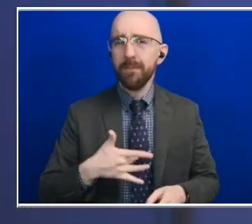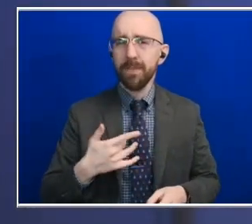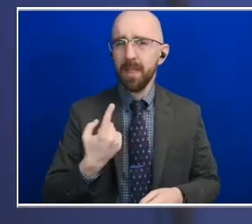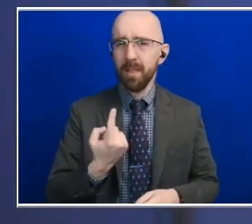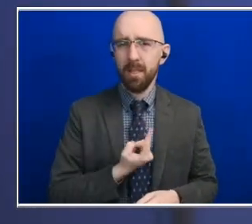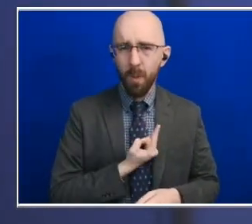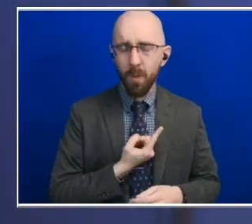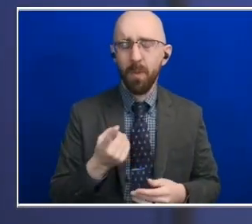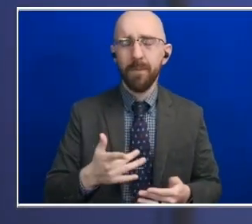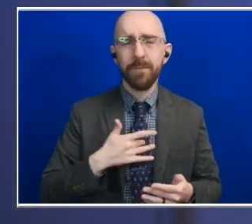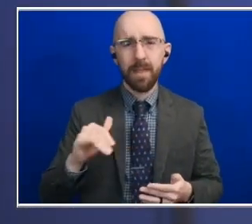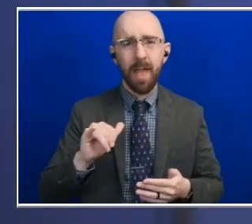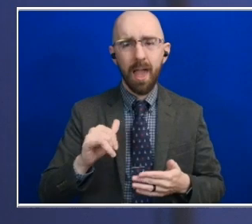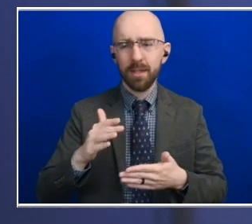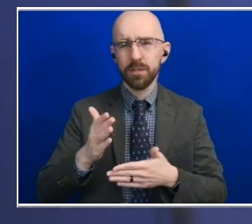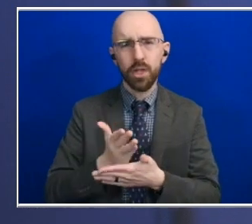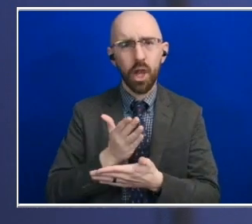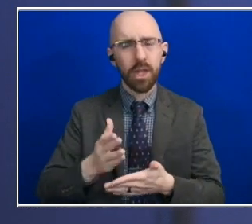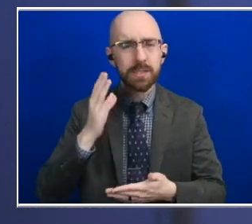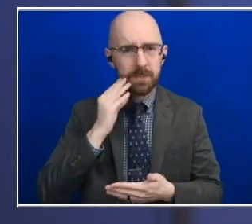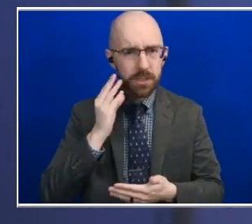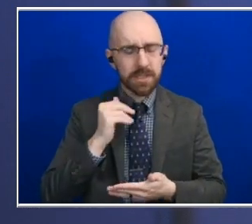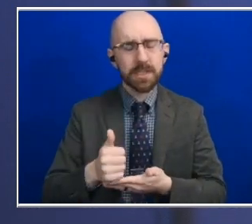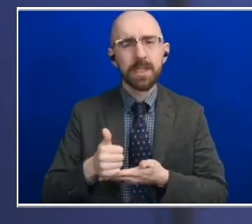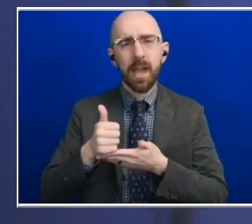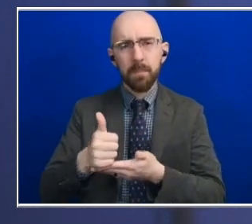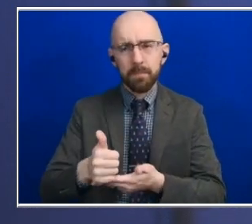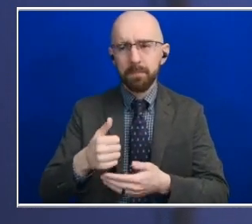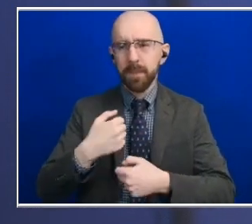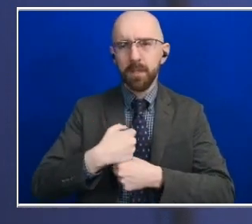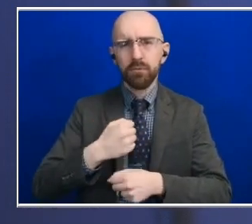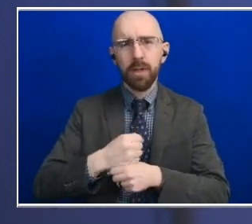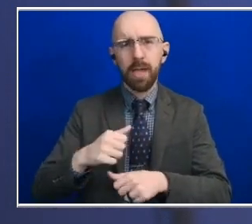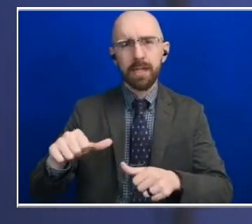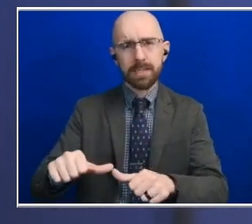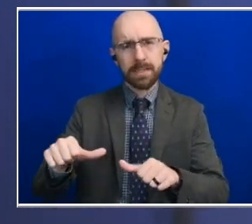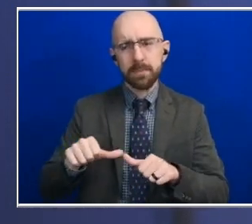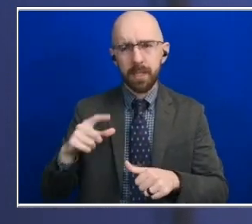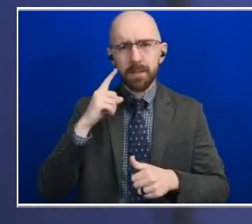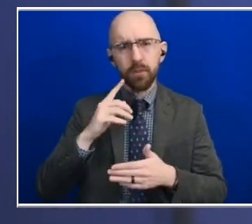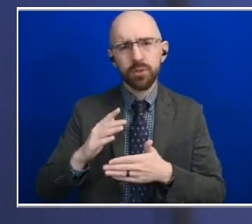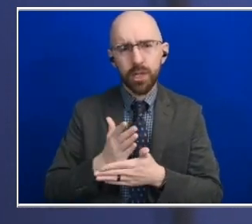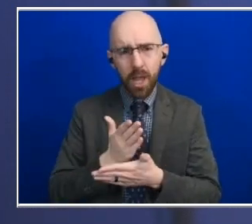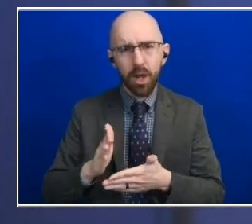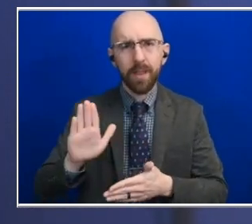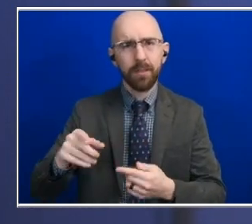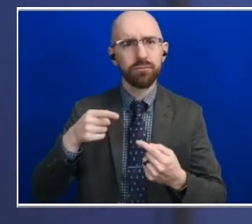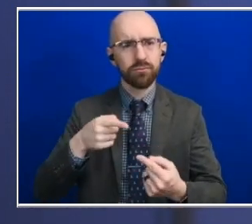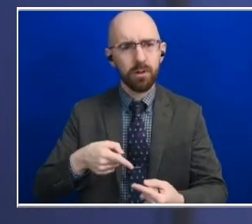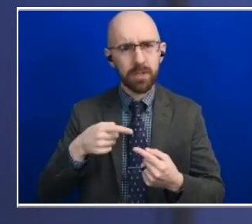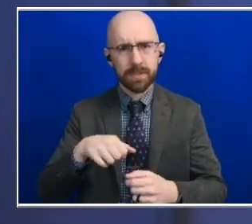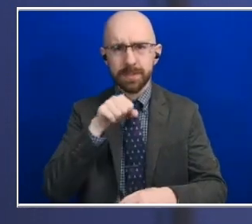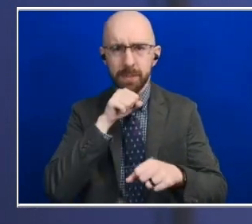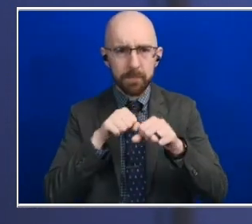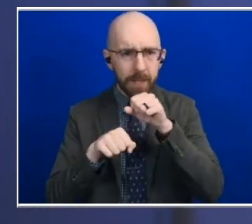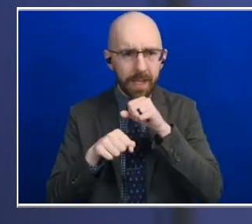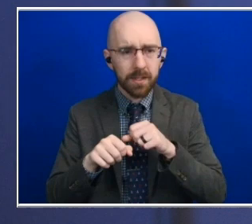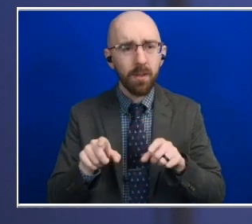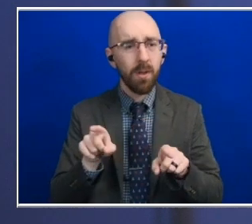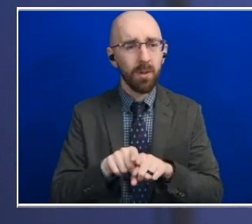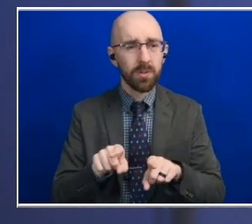shared experience, helps them create a space for sharing struggles, setbacks, but also